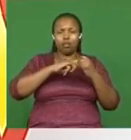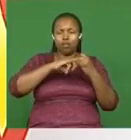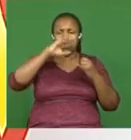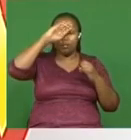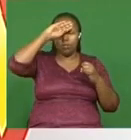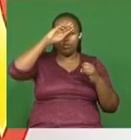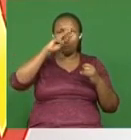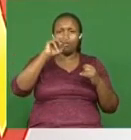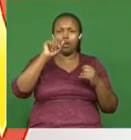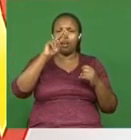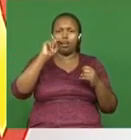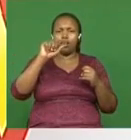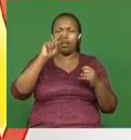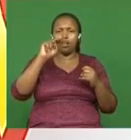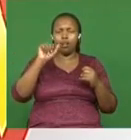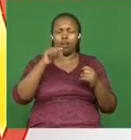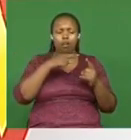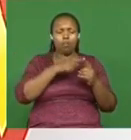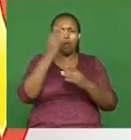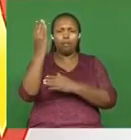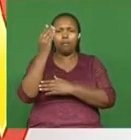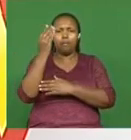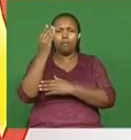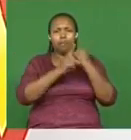abekhuluma nemetinzaba lapha ke la casserole embabane